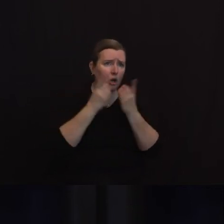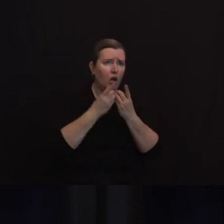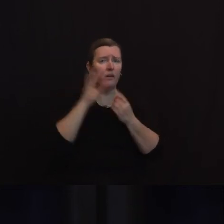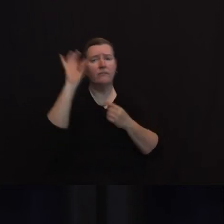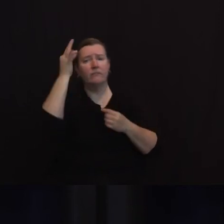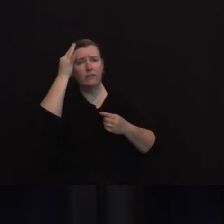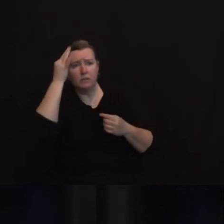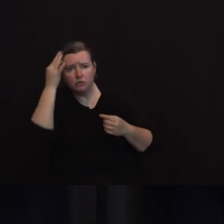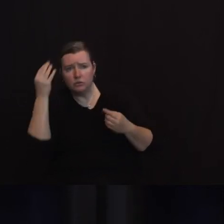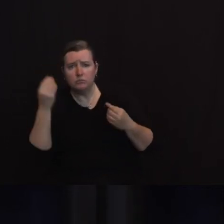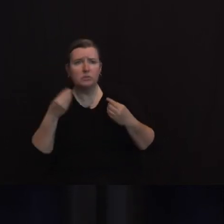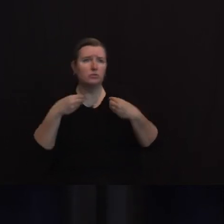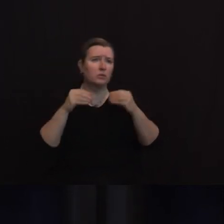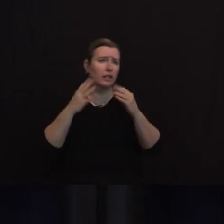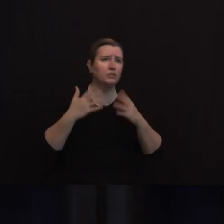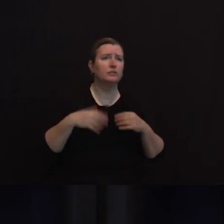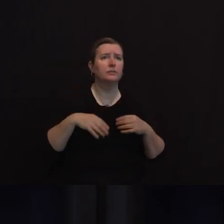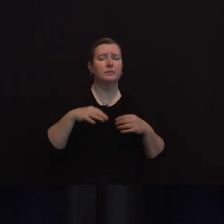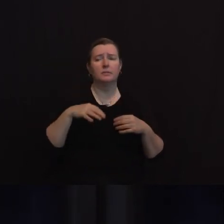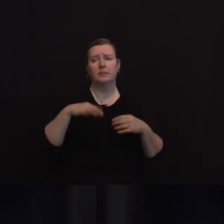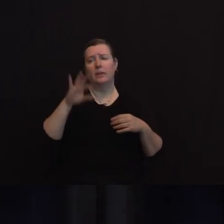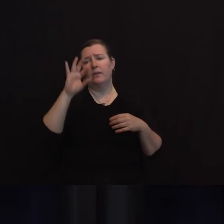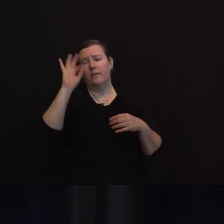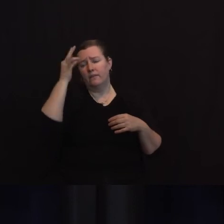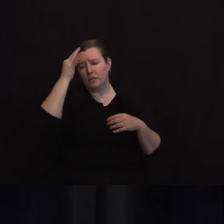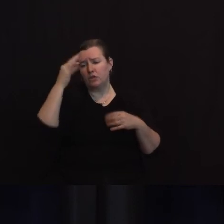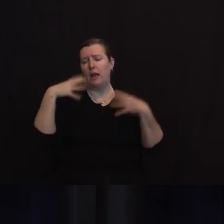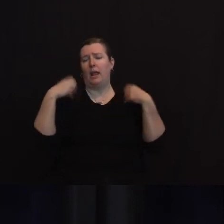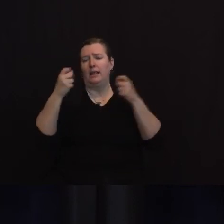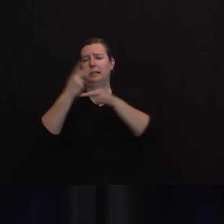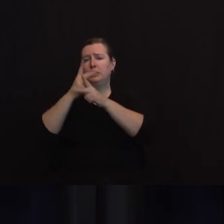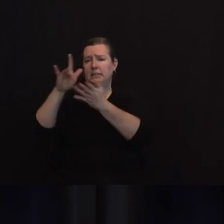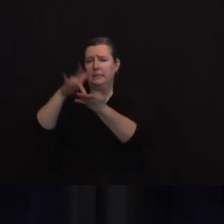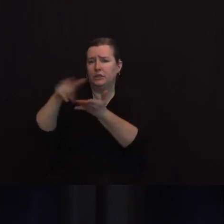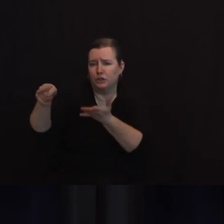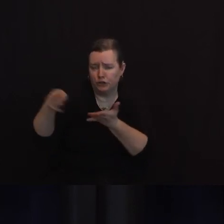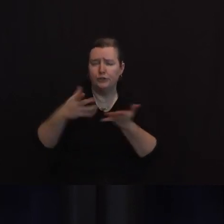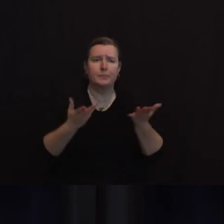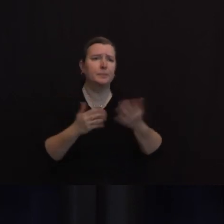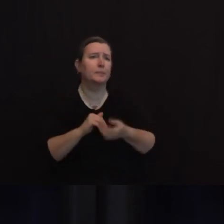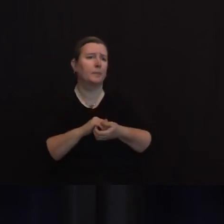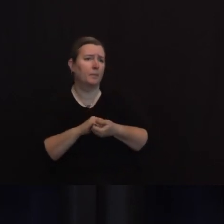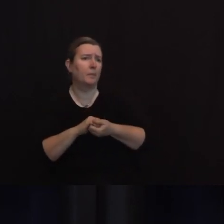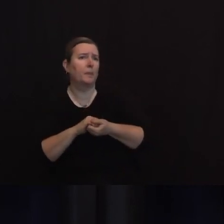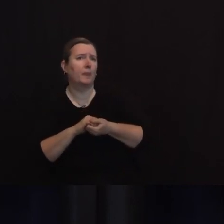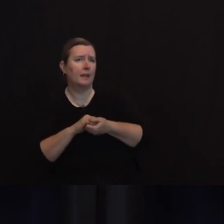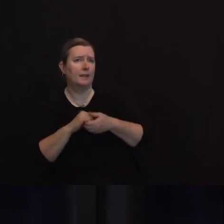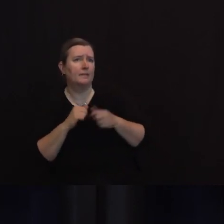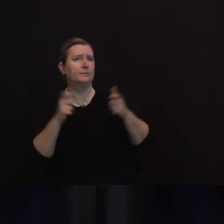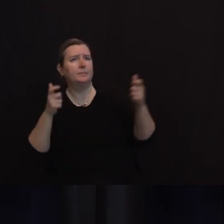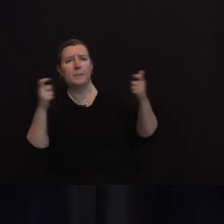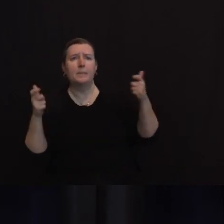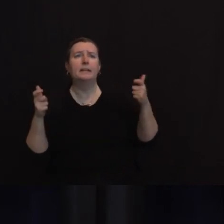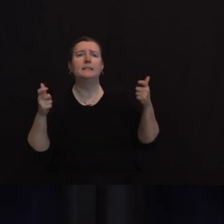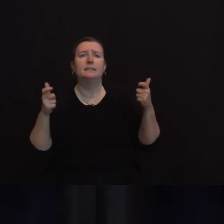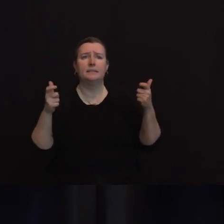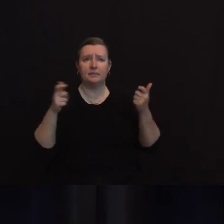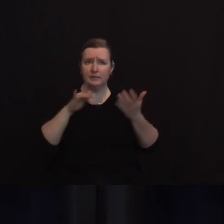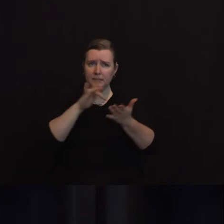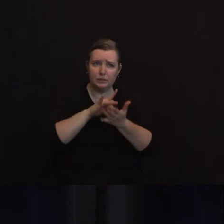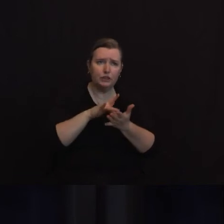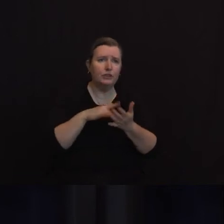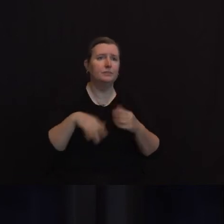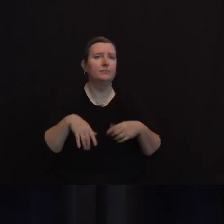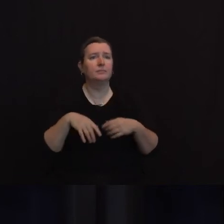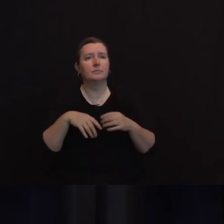the FQHCs, there's the hospitals, there's some medical practices, there's the mega sites, there's the pharmacies, the psych hospitals get some,